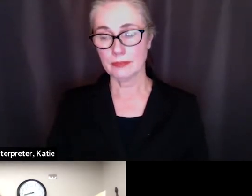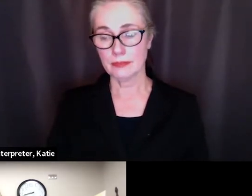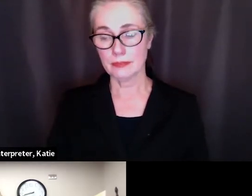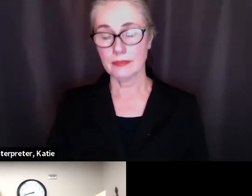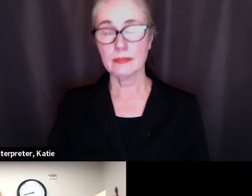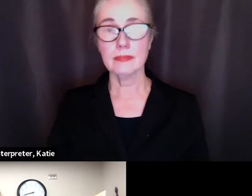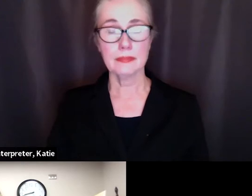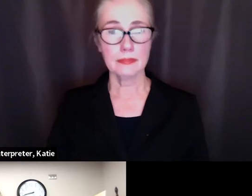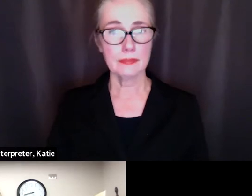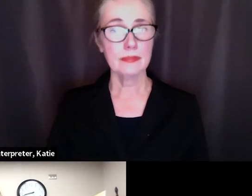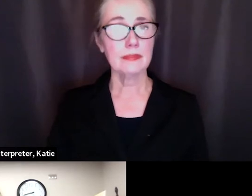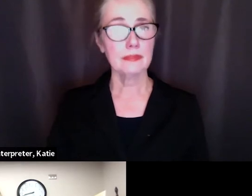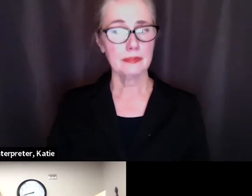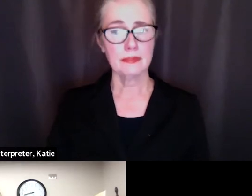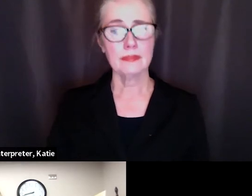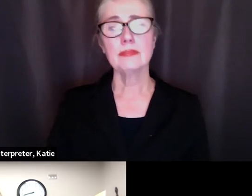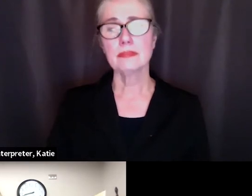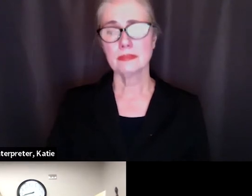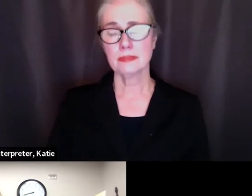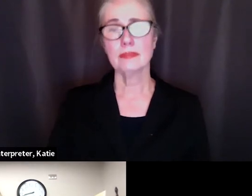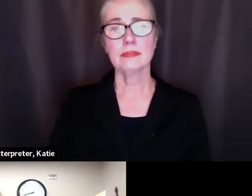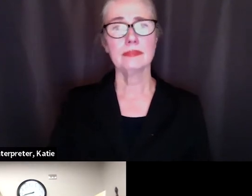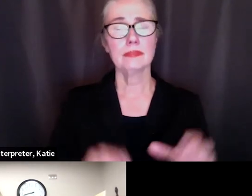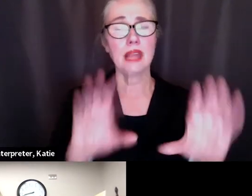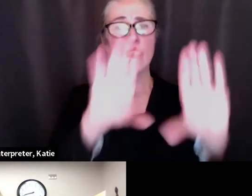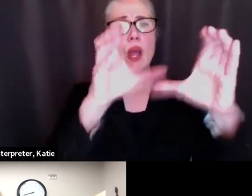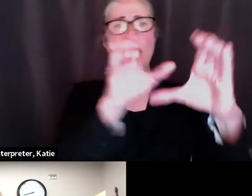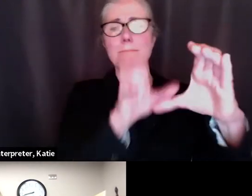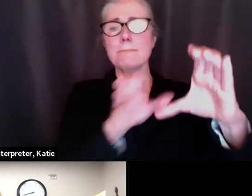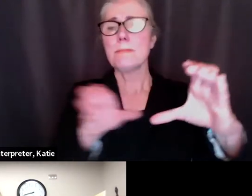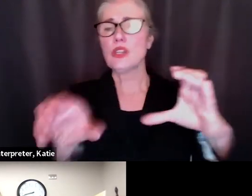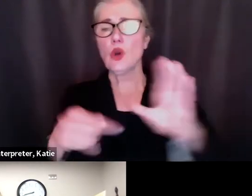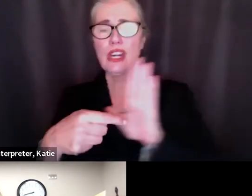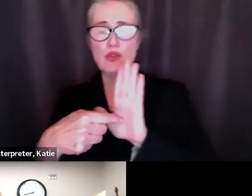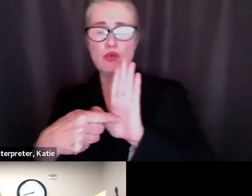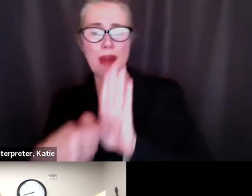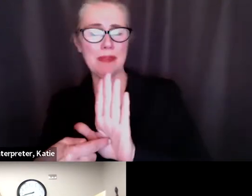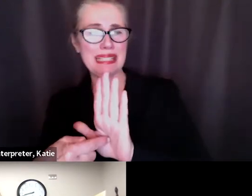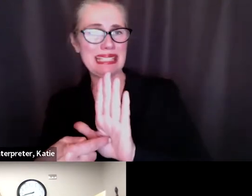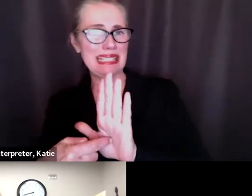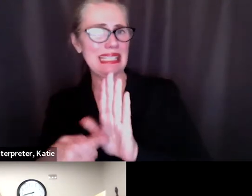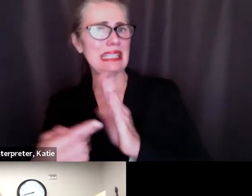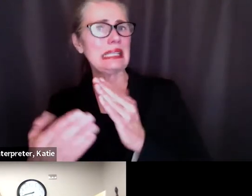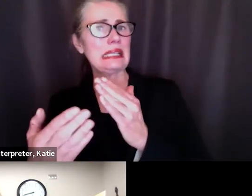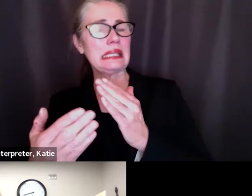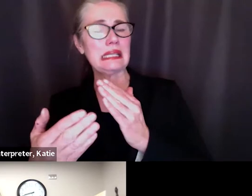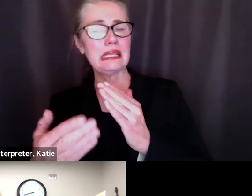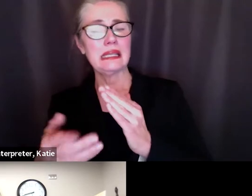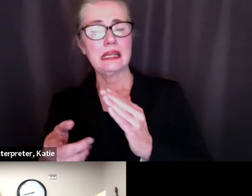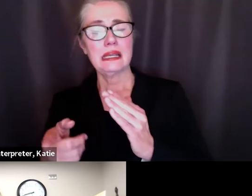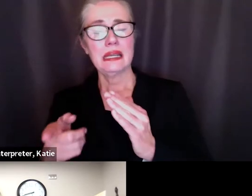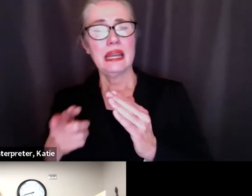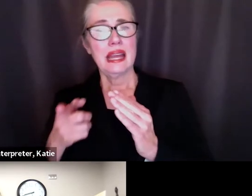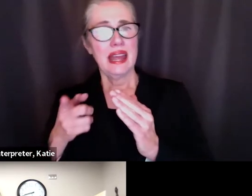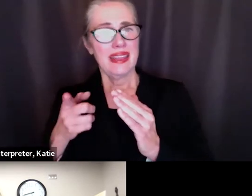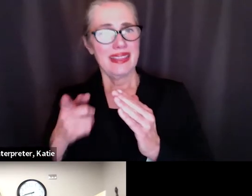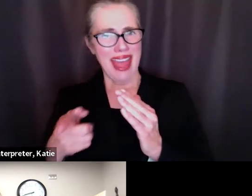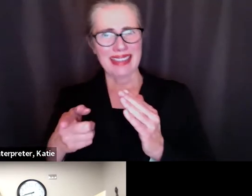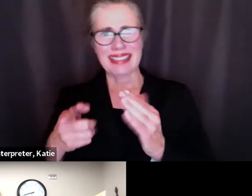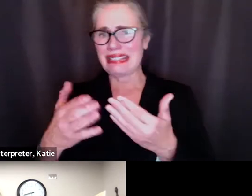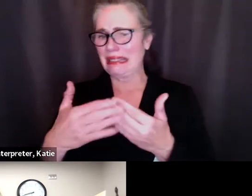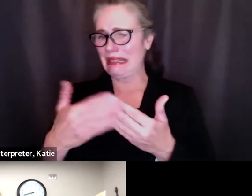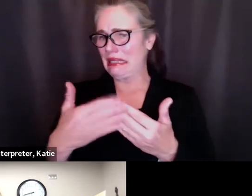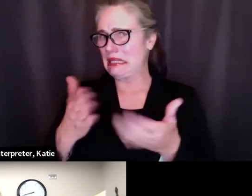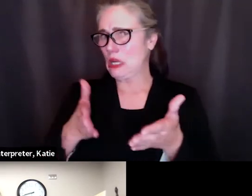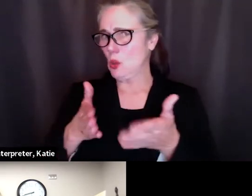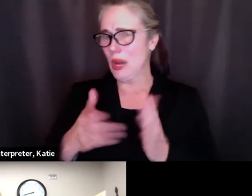that minority representation is under-influenced in local elections and